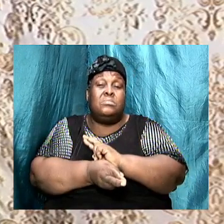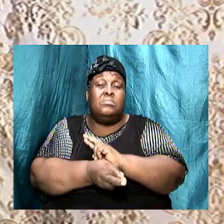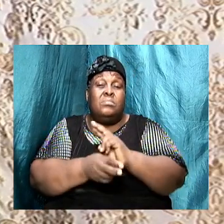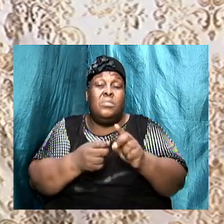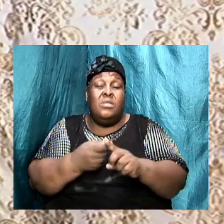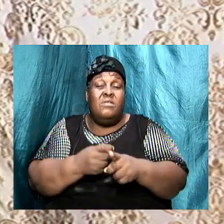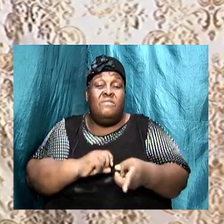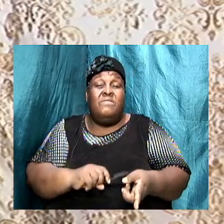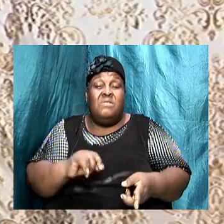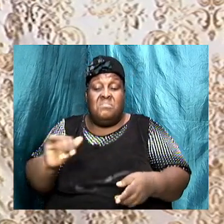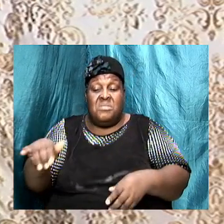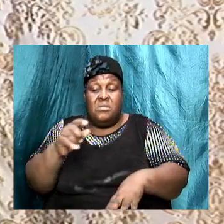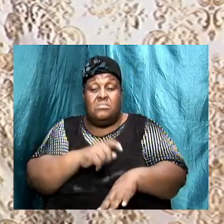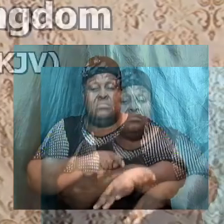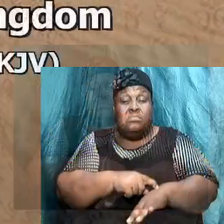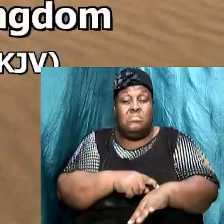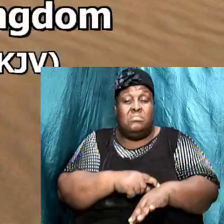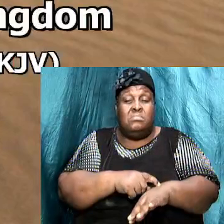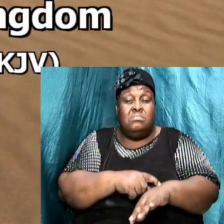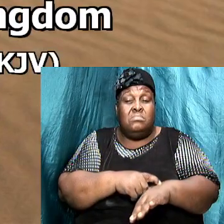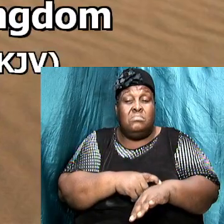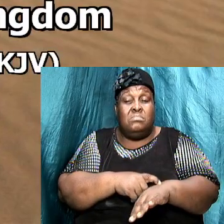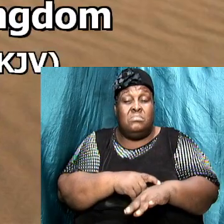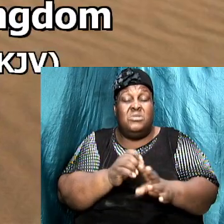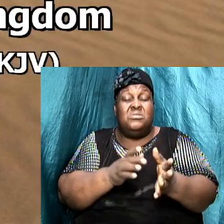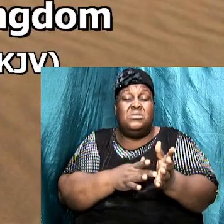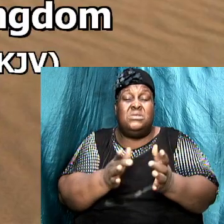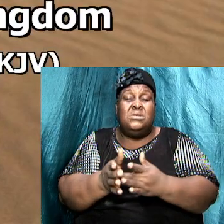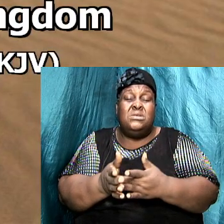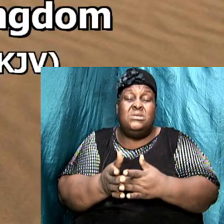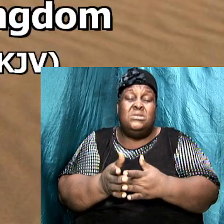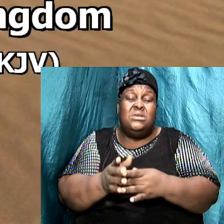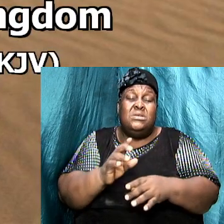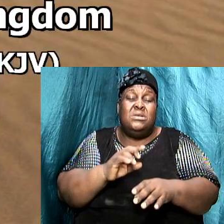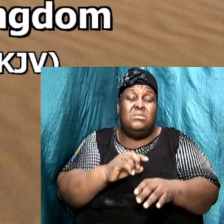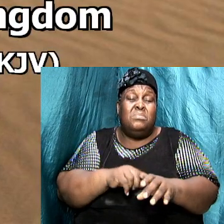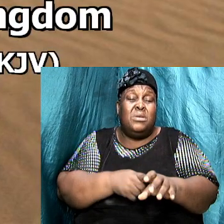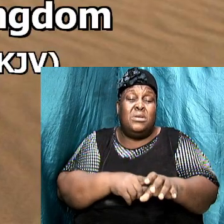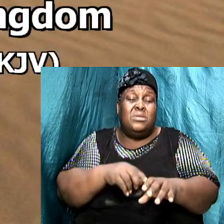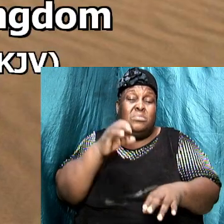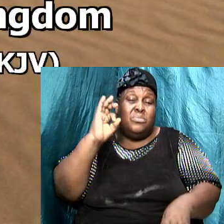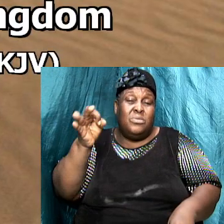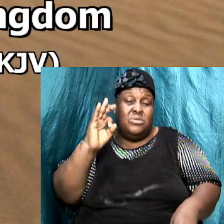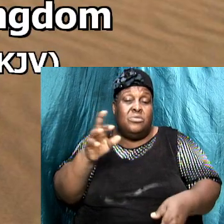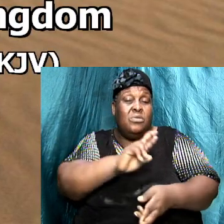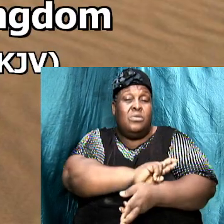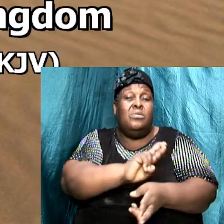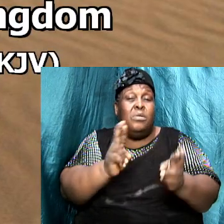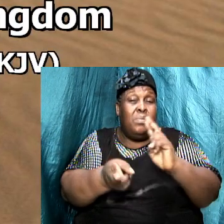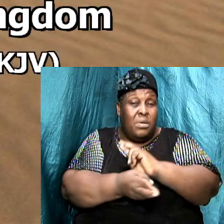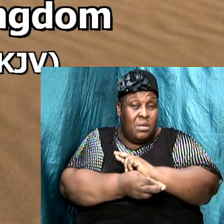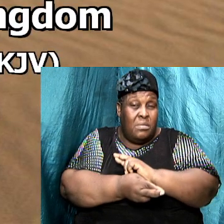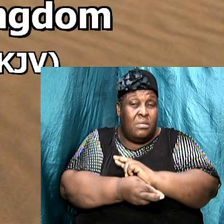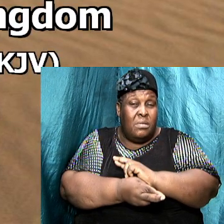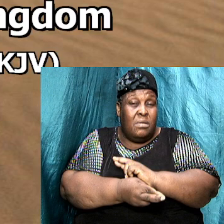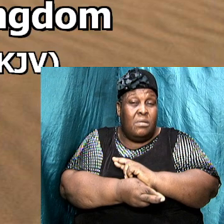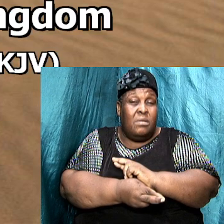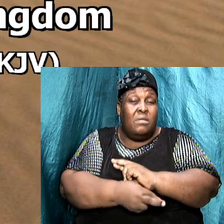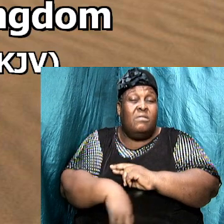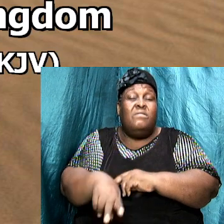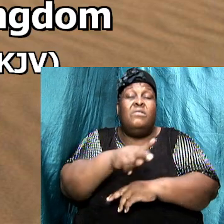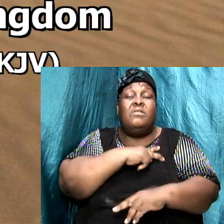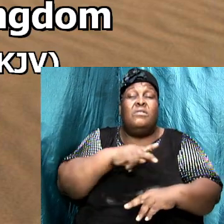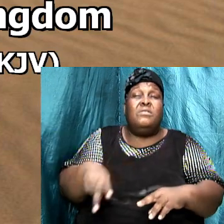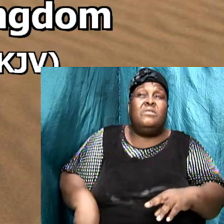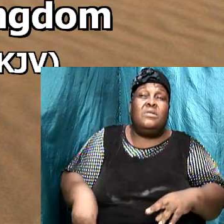From that time, Jesus began to preach and to say, repent, for the kingdom of heaven